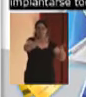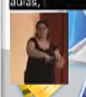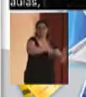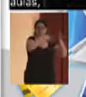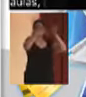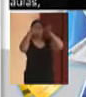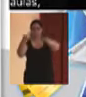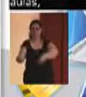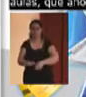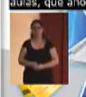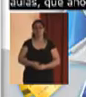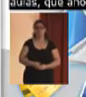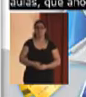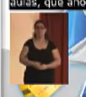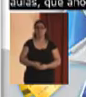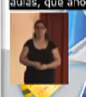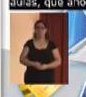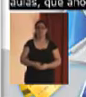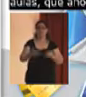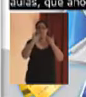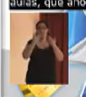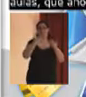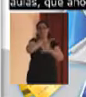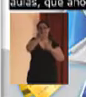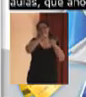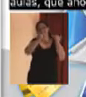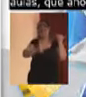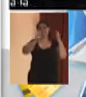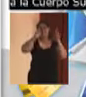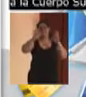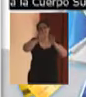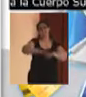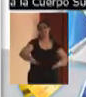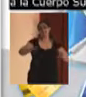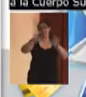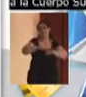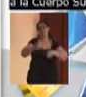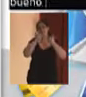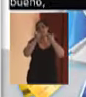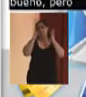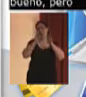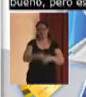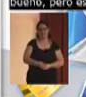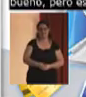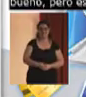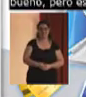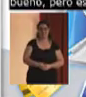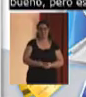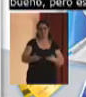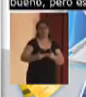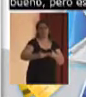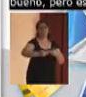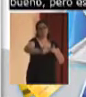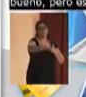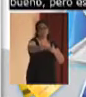introduced in the classroom, thanks to the crisis, this is not happening as